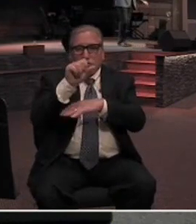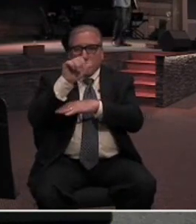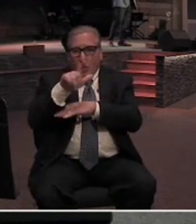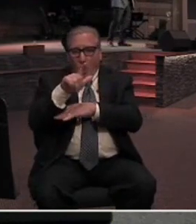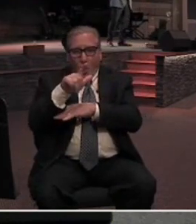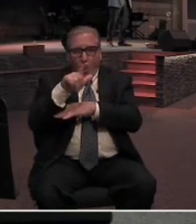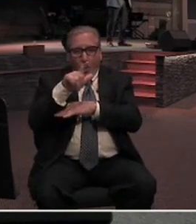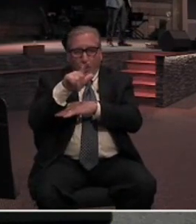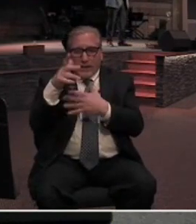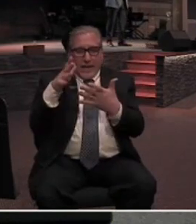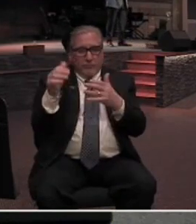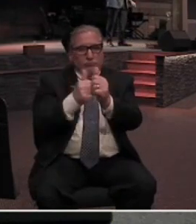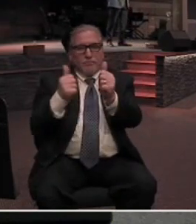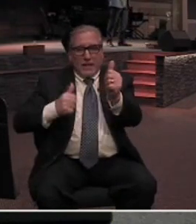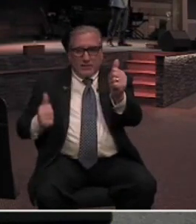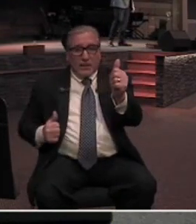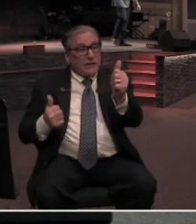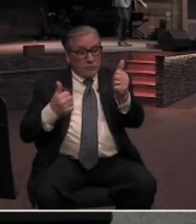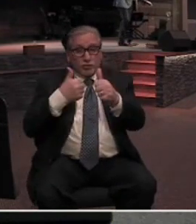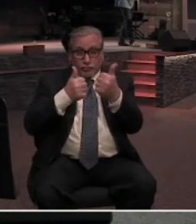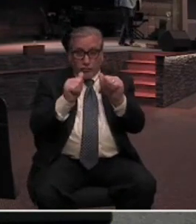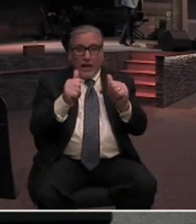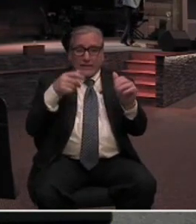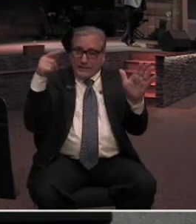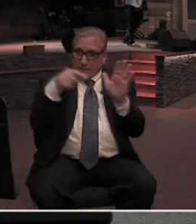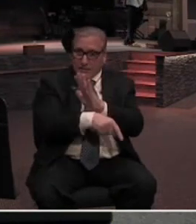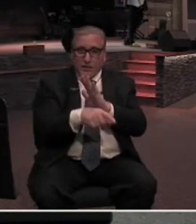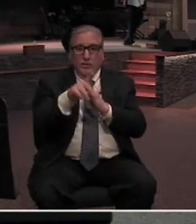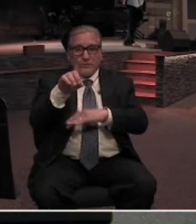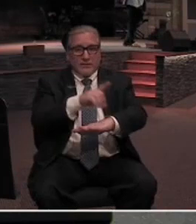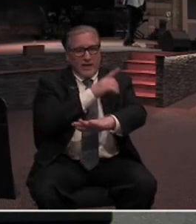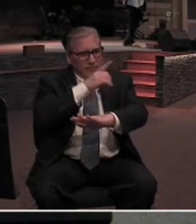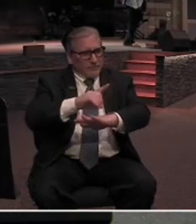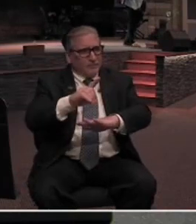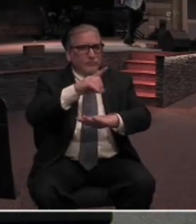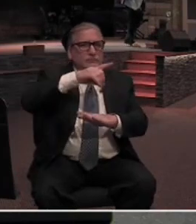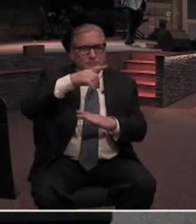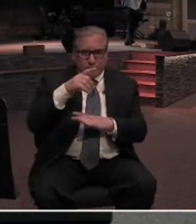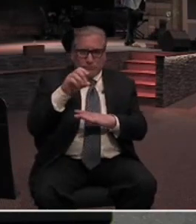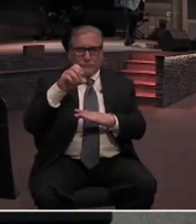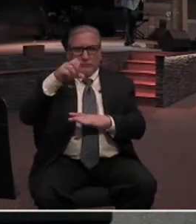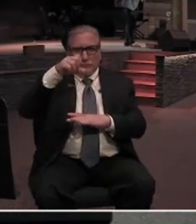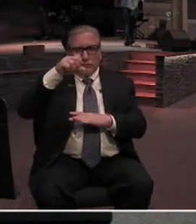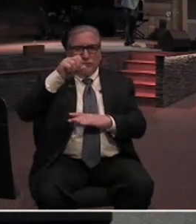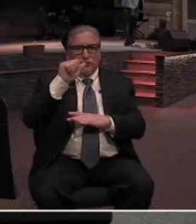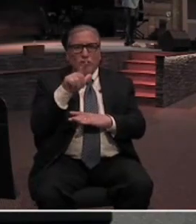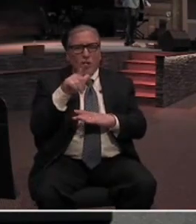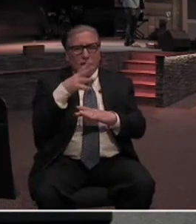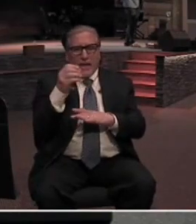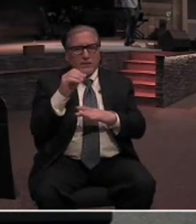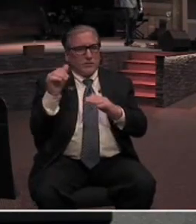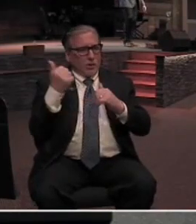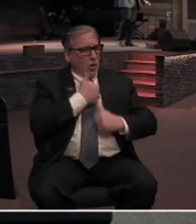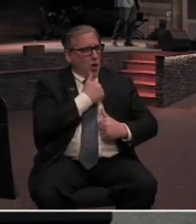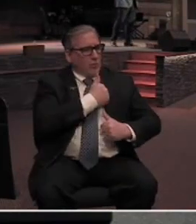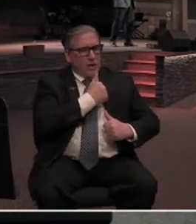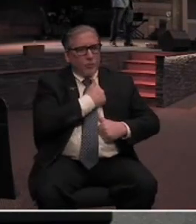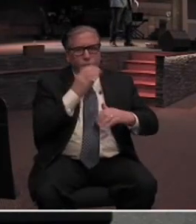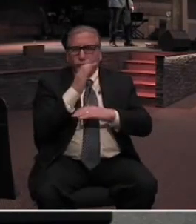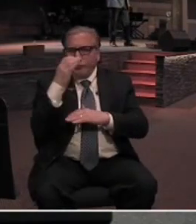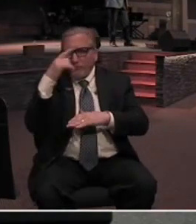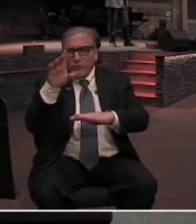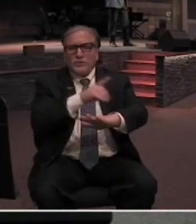was out to kill David. And Saul and his army were on the hunt looking for David. David, knowing he